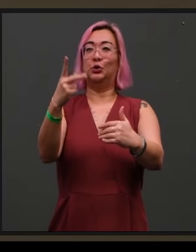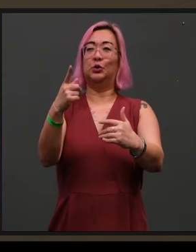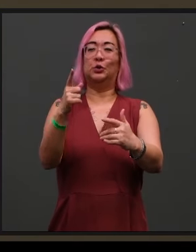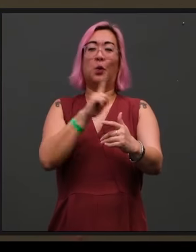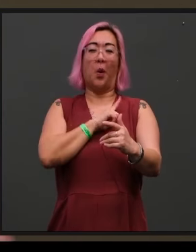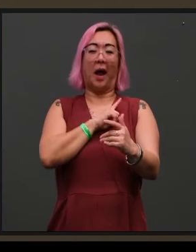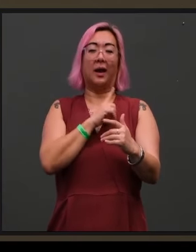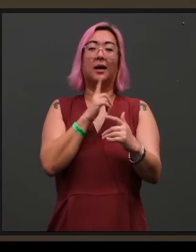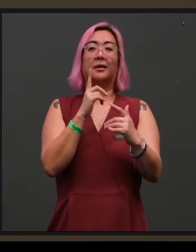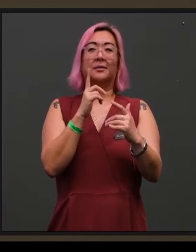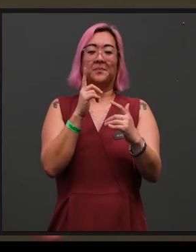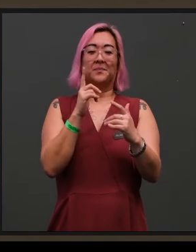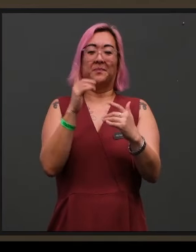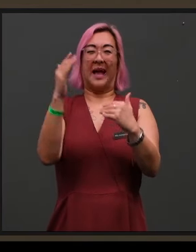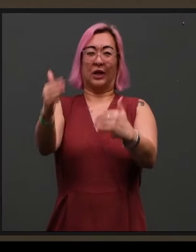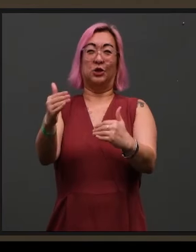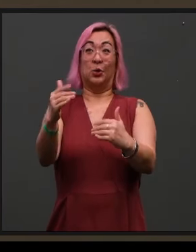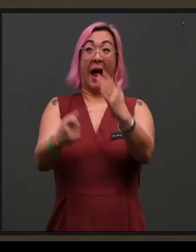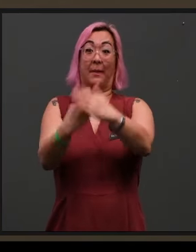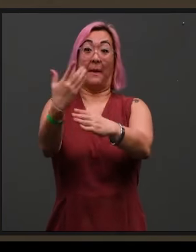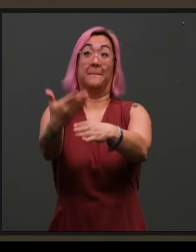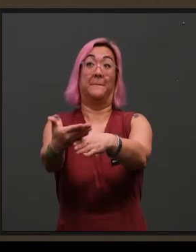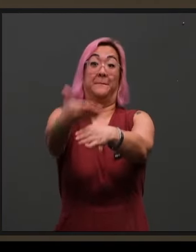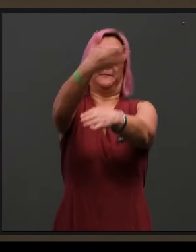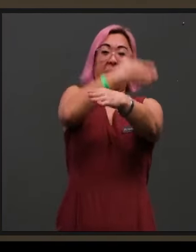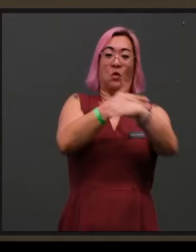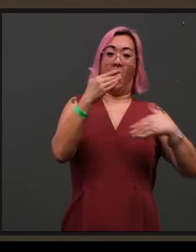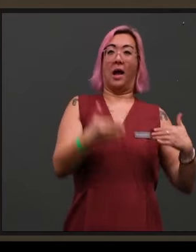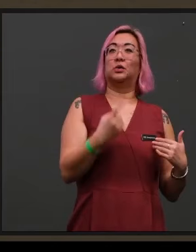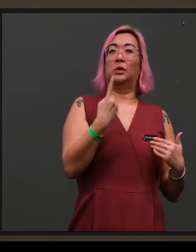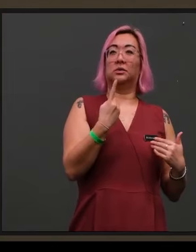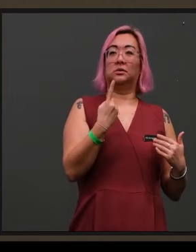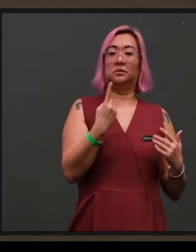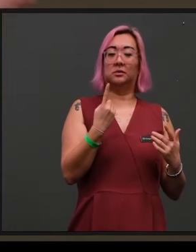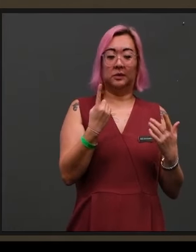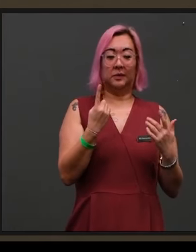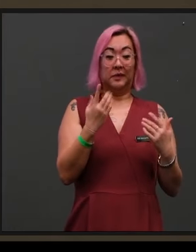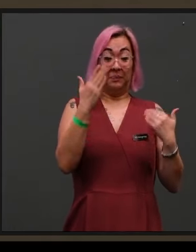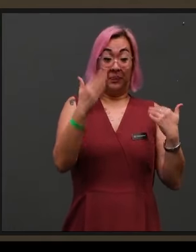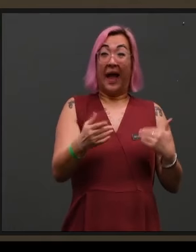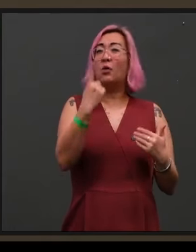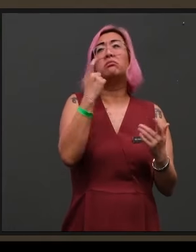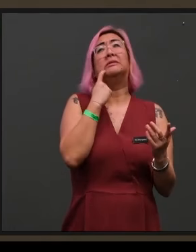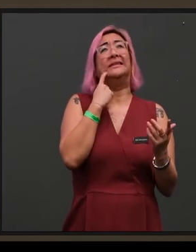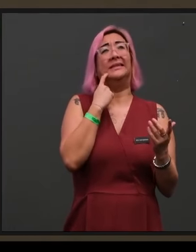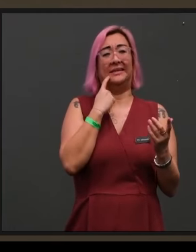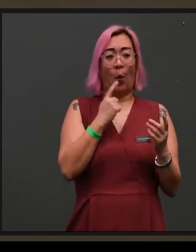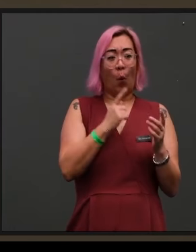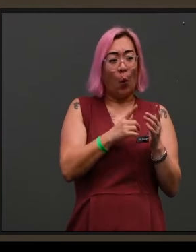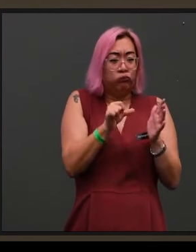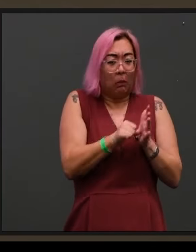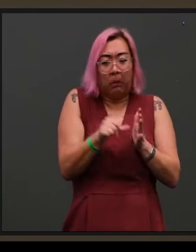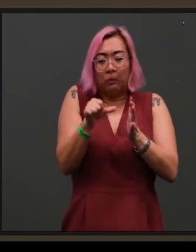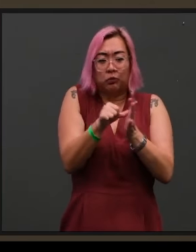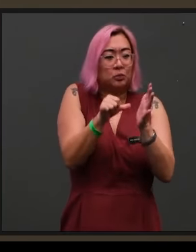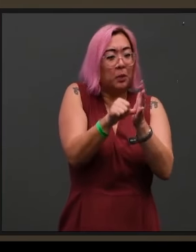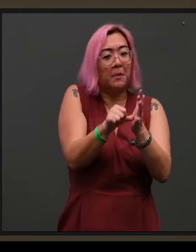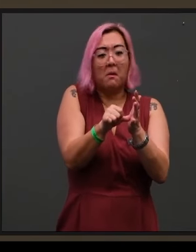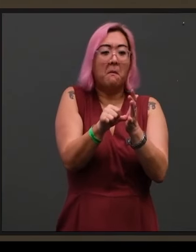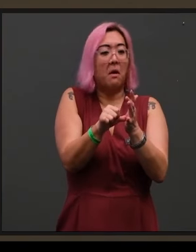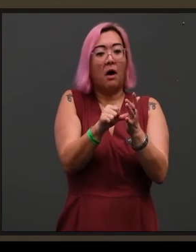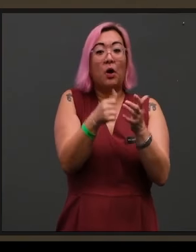the, you're setting up all these issues, and you're like, I'll fix it, and it'll come back in Act 2 and Act 3.